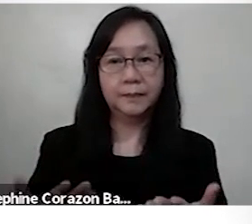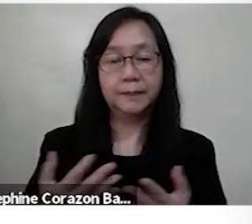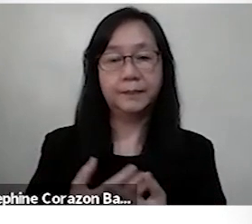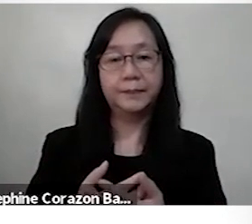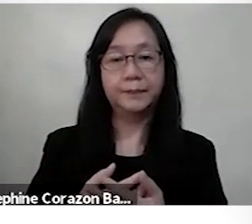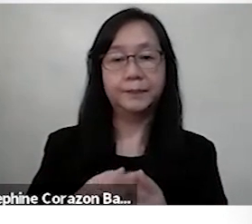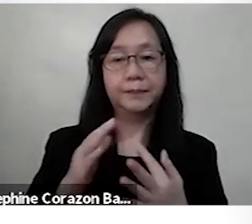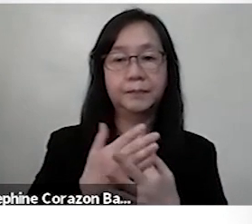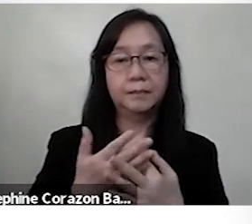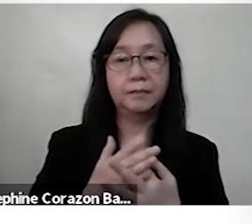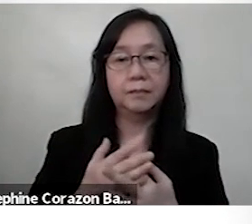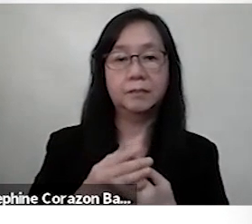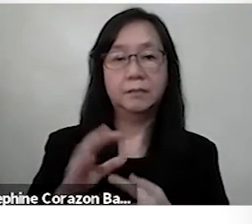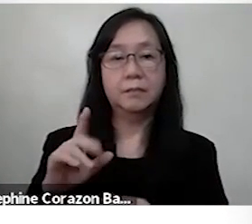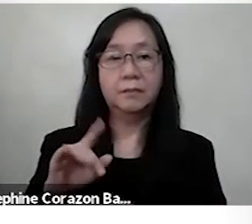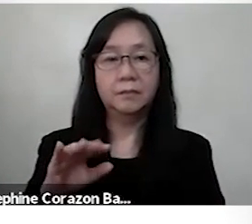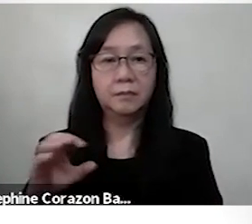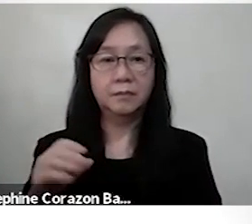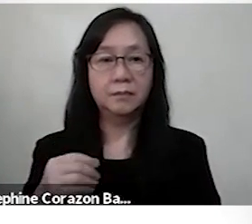mentioned only the alternative report, but